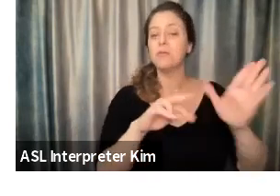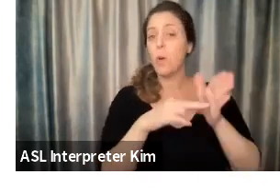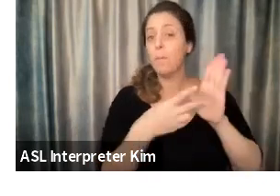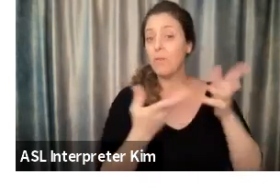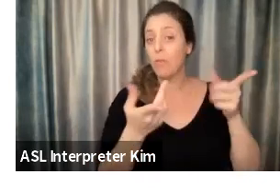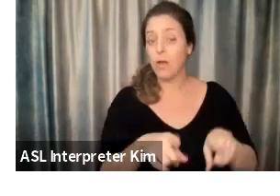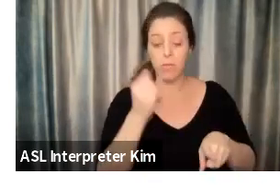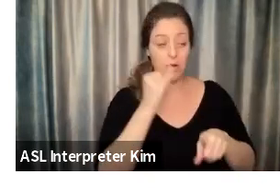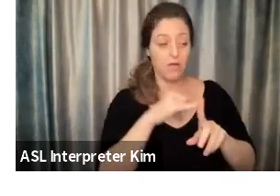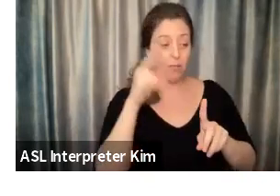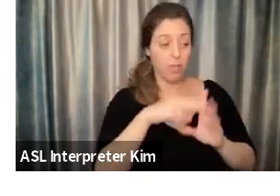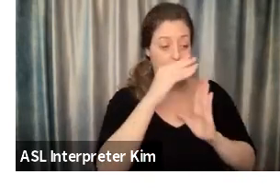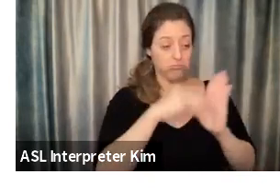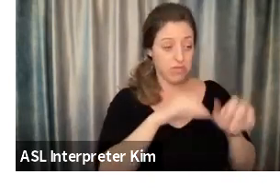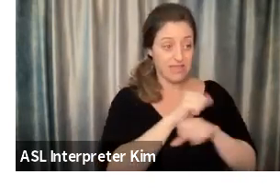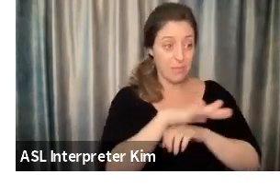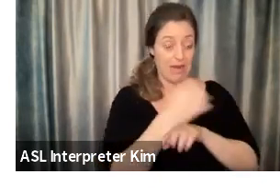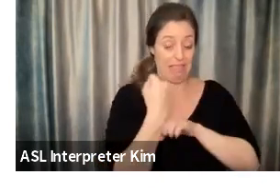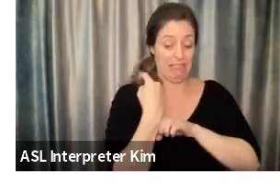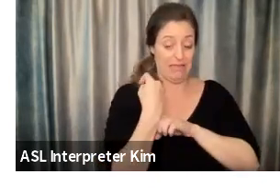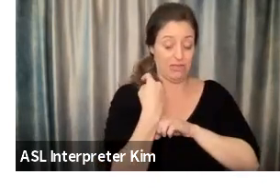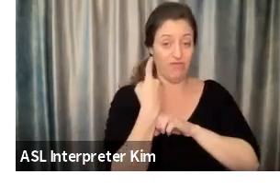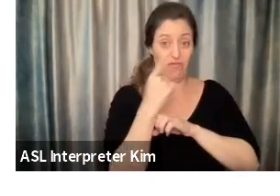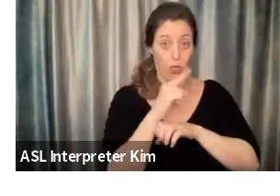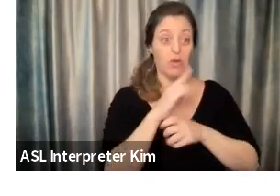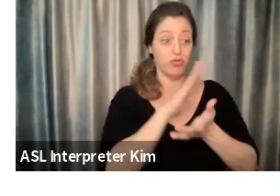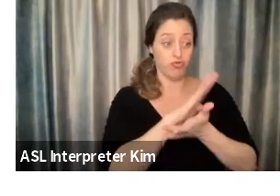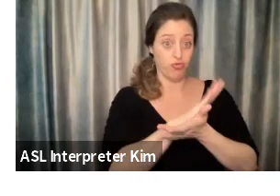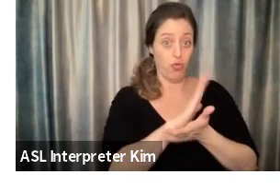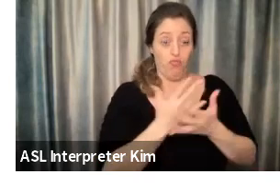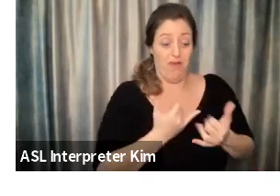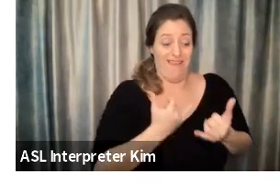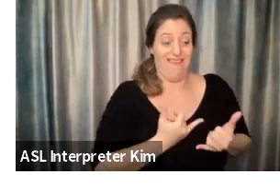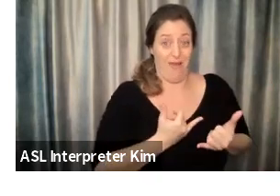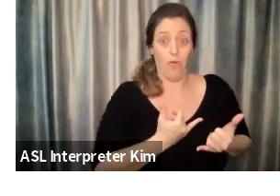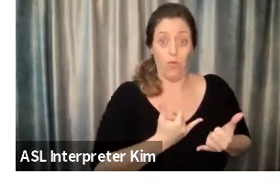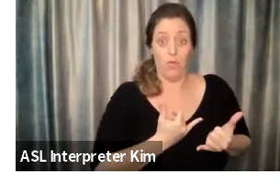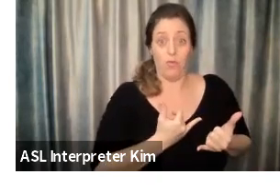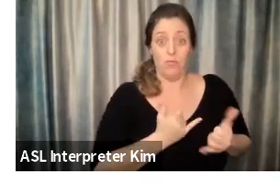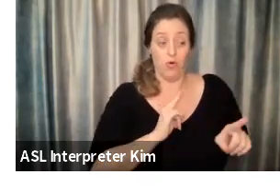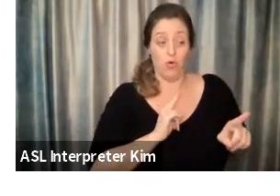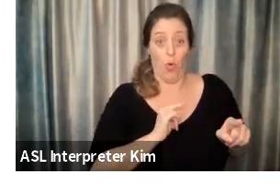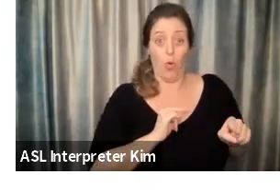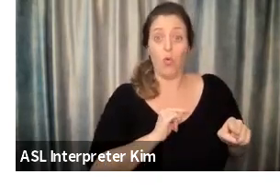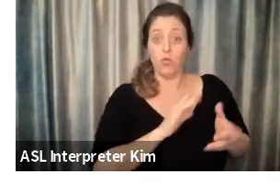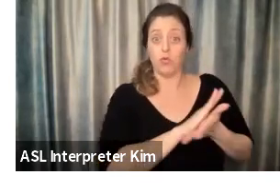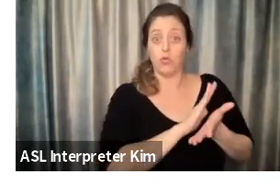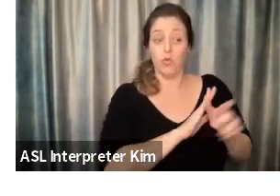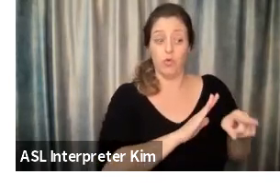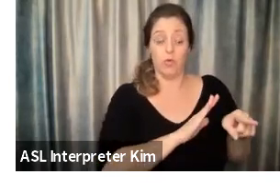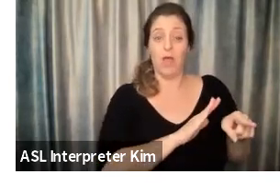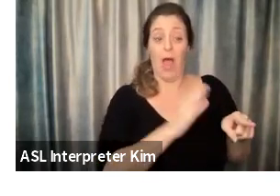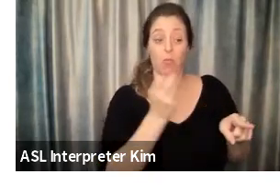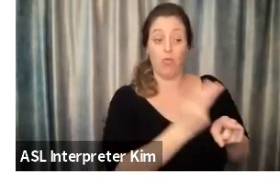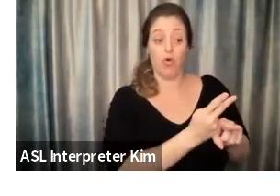an application last year for the school that your child is currently enrolling and it was approved,